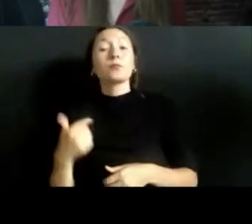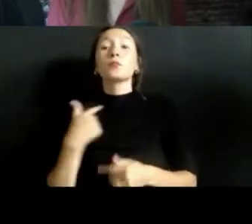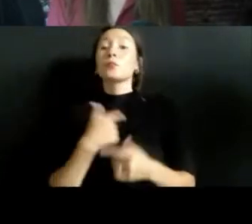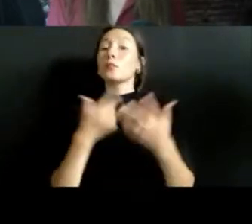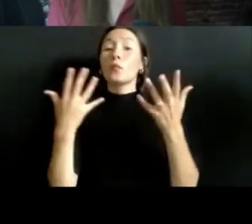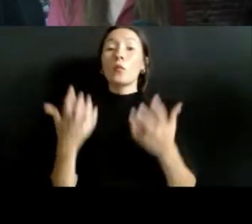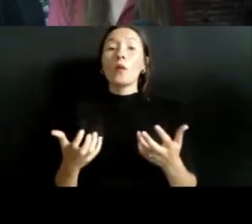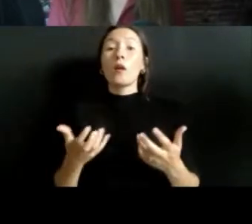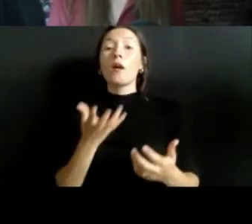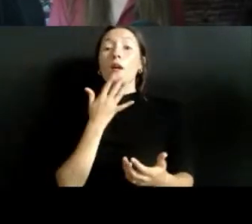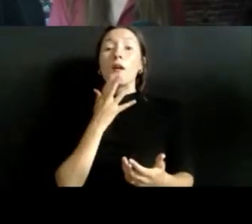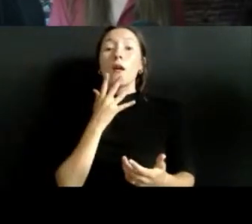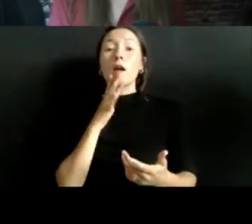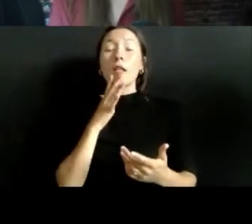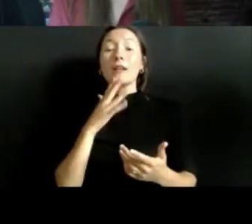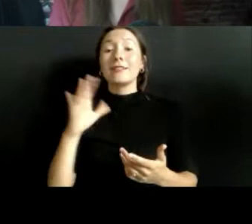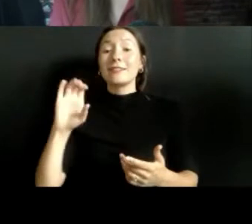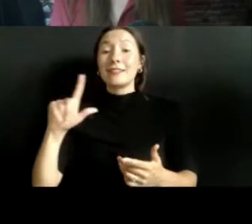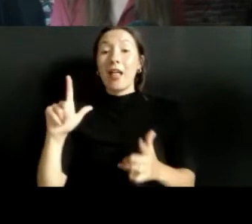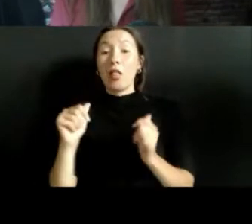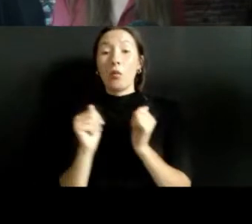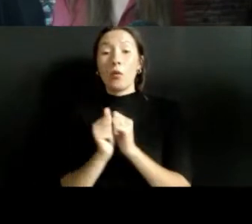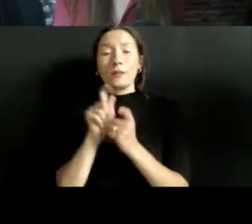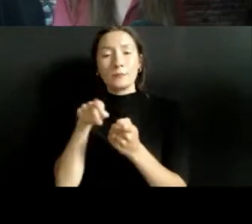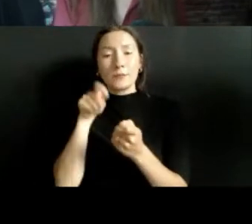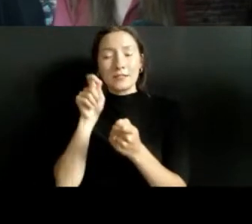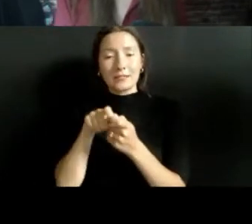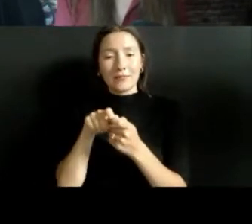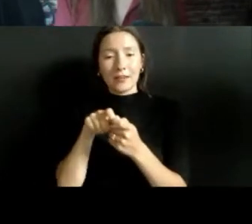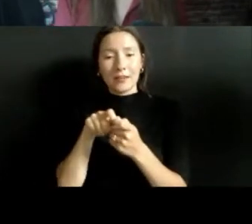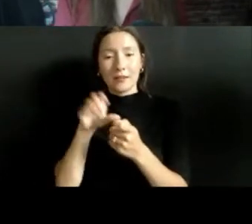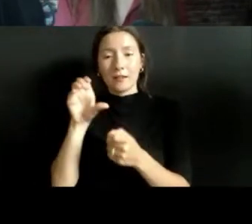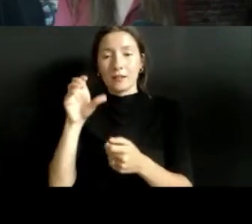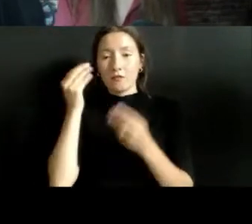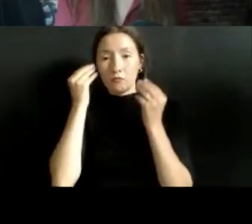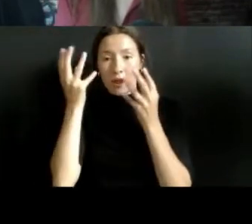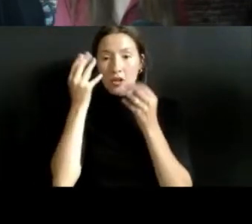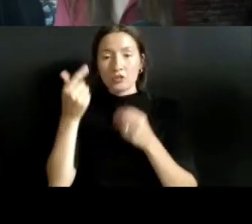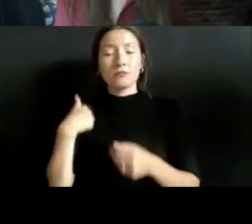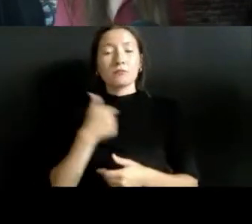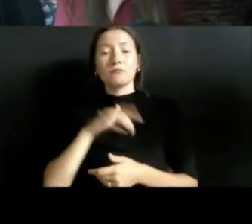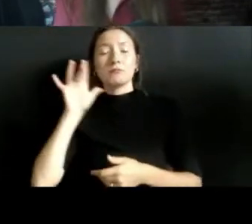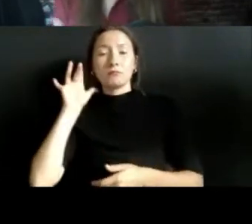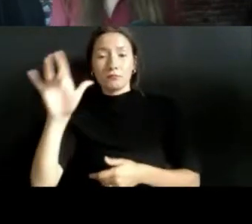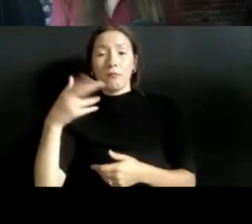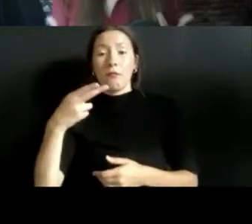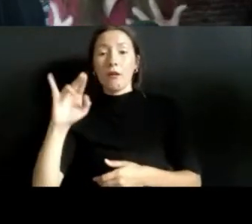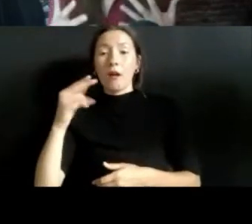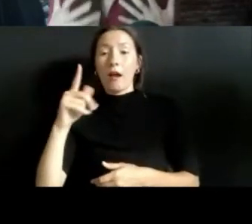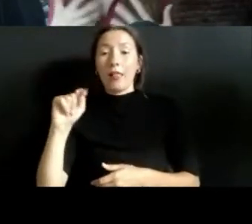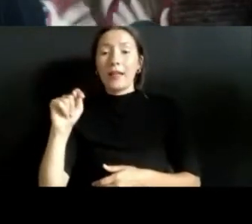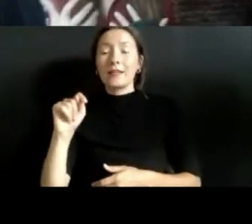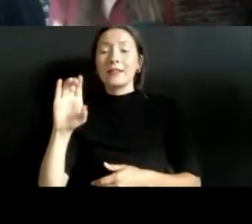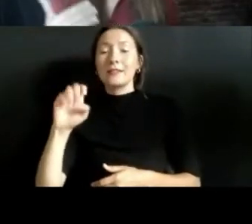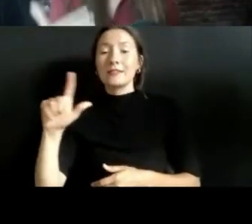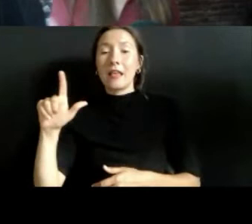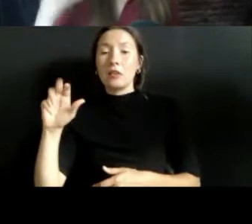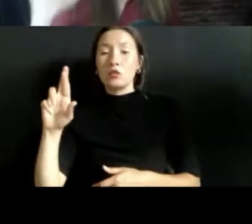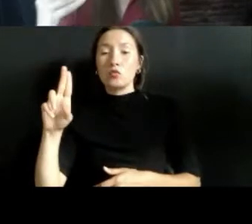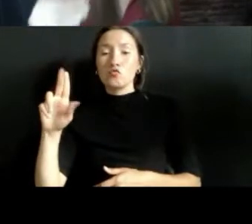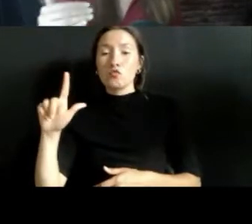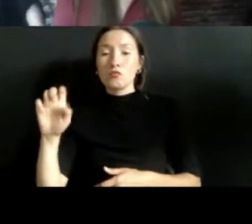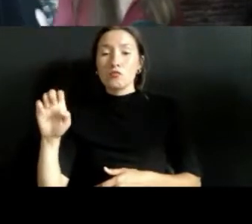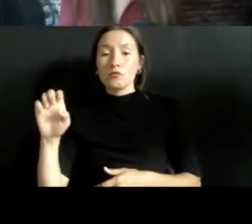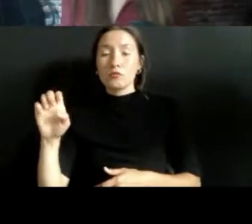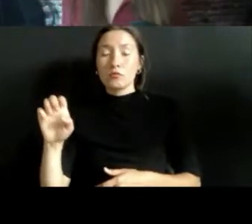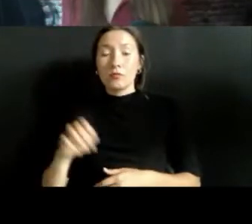certain criteria, we want Highlight Cells rules. Okay. I did not list all of the other things